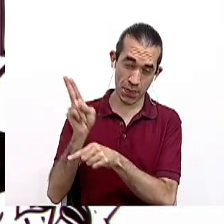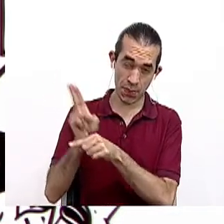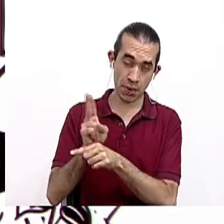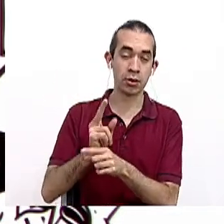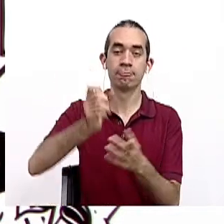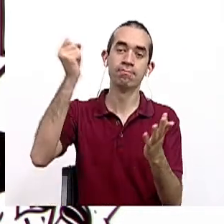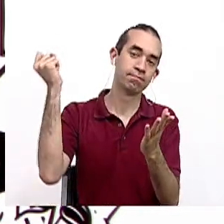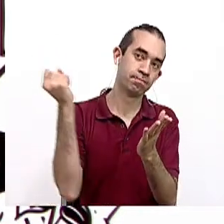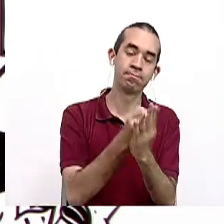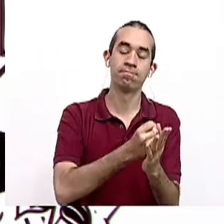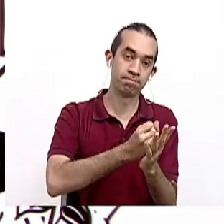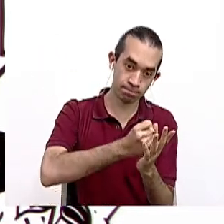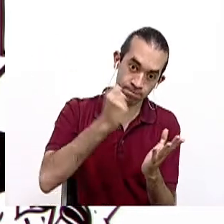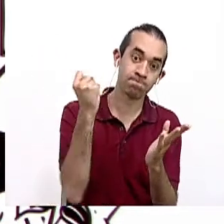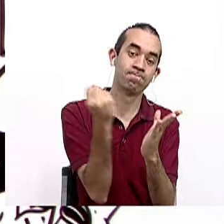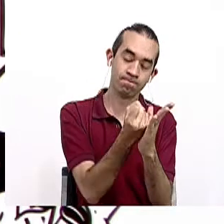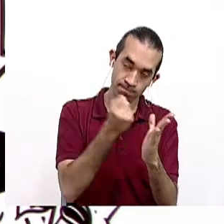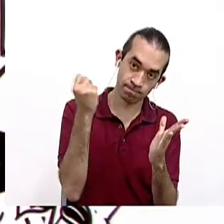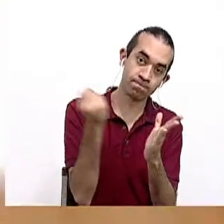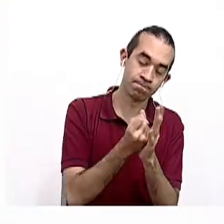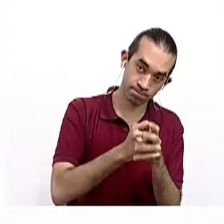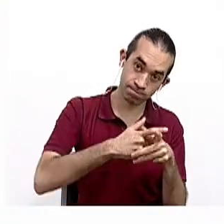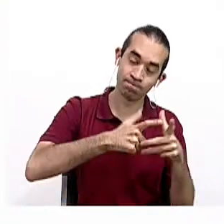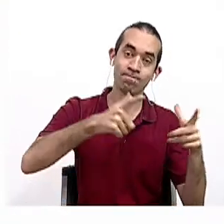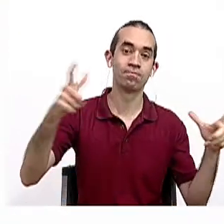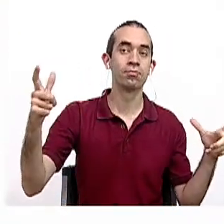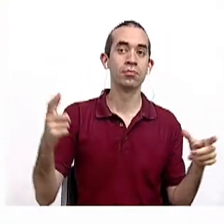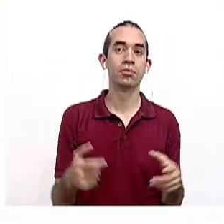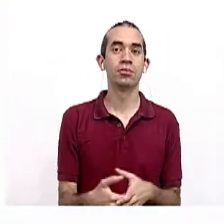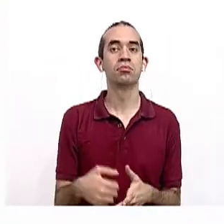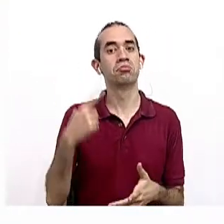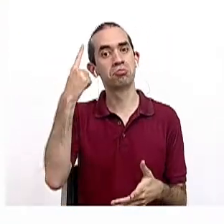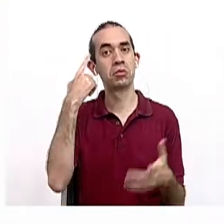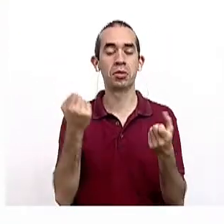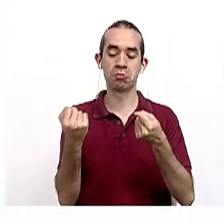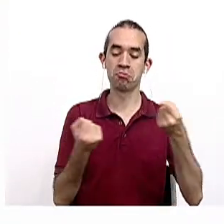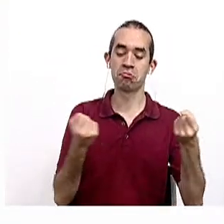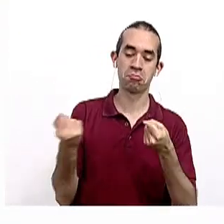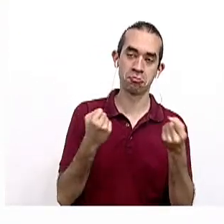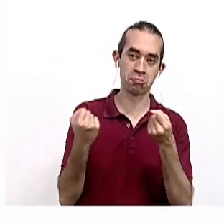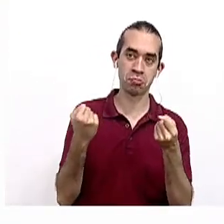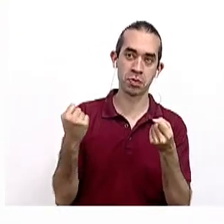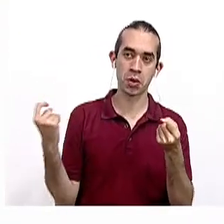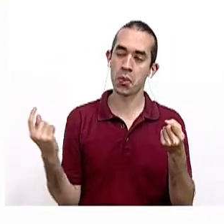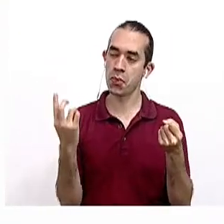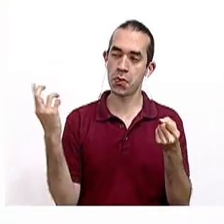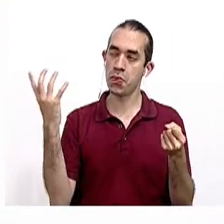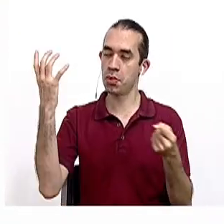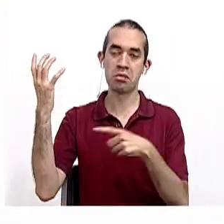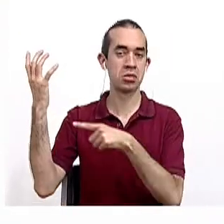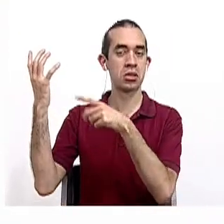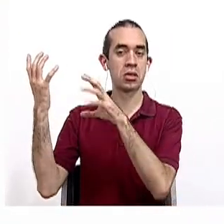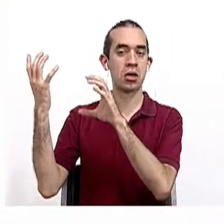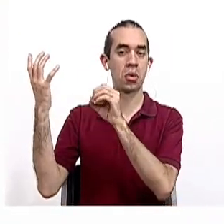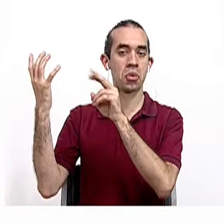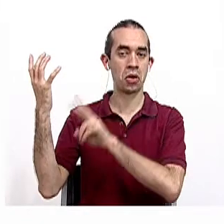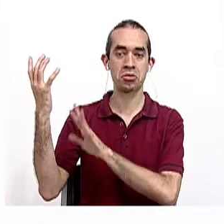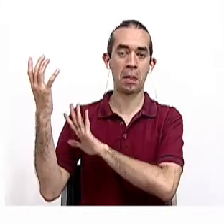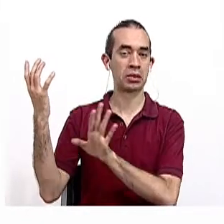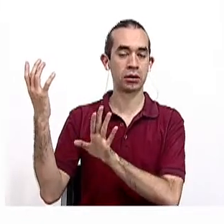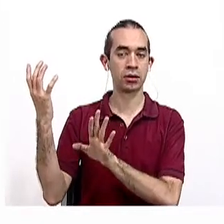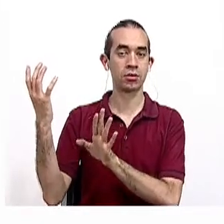your footprint will be. You may think that by driving your car, the only carbons you release come from the engine, but